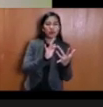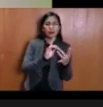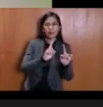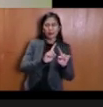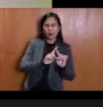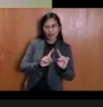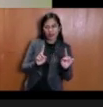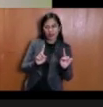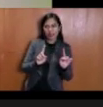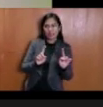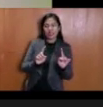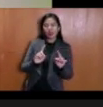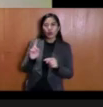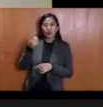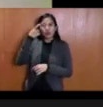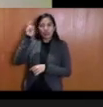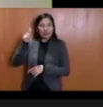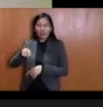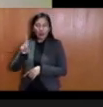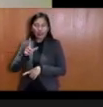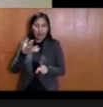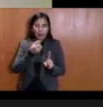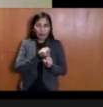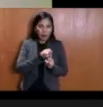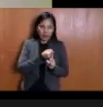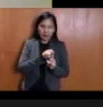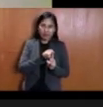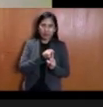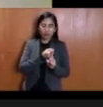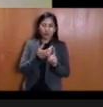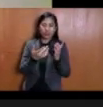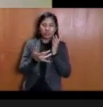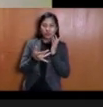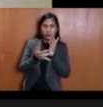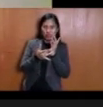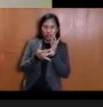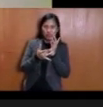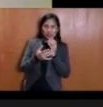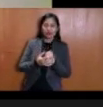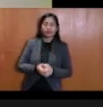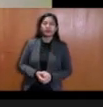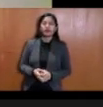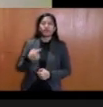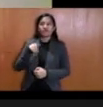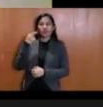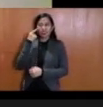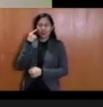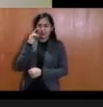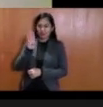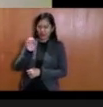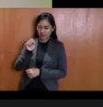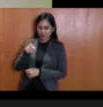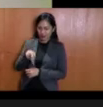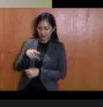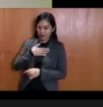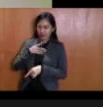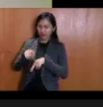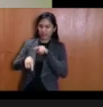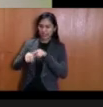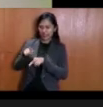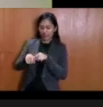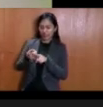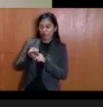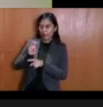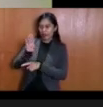understand even sometimes the technology that happens around it? So I think it was a BSP, my friend from BSP, who mentioned